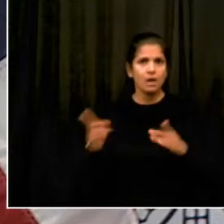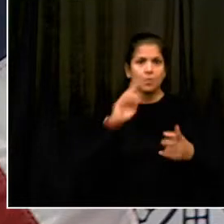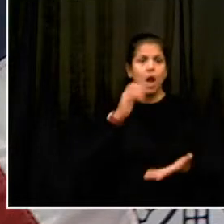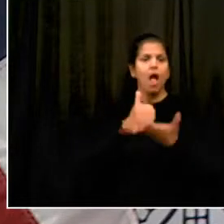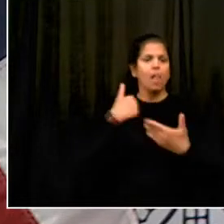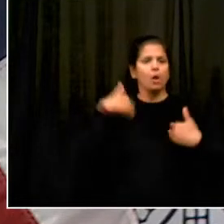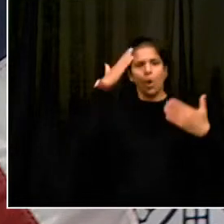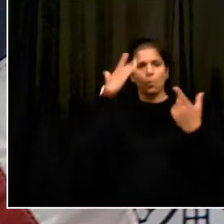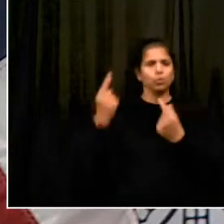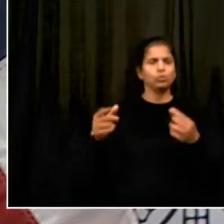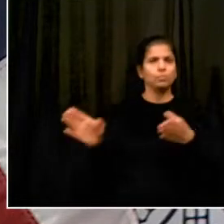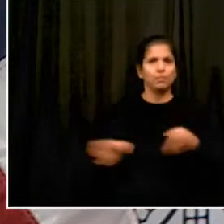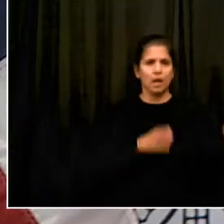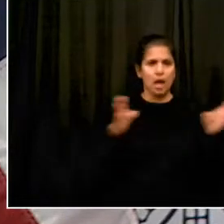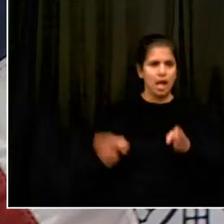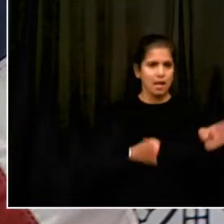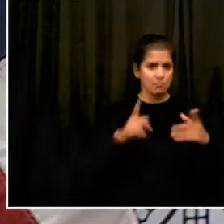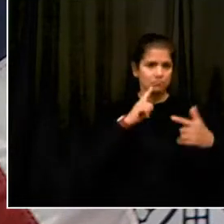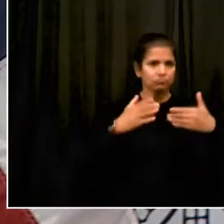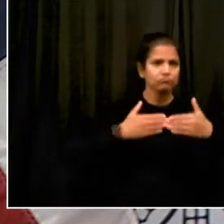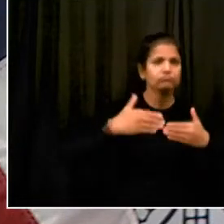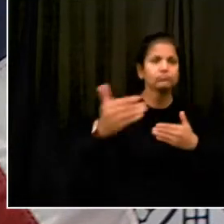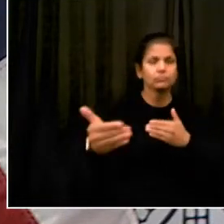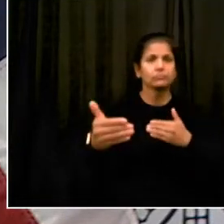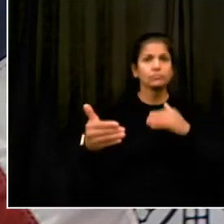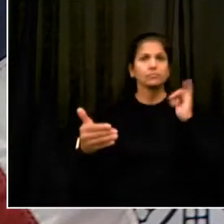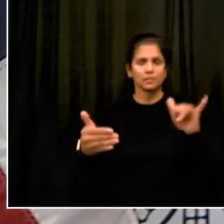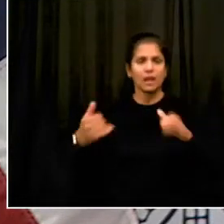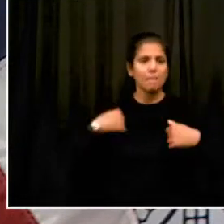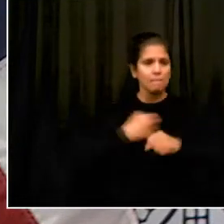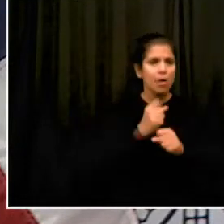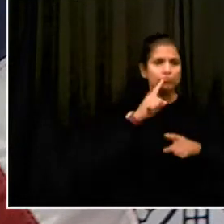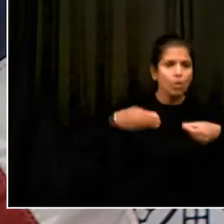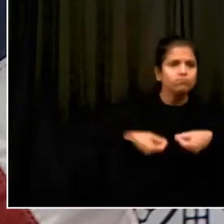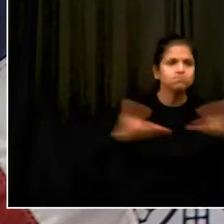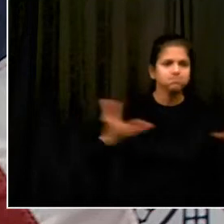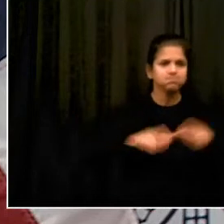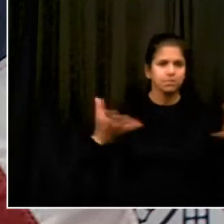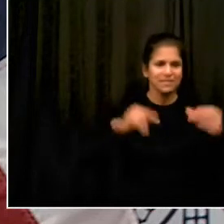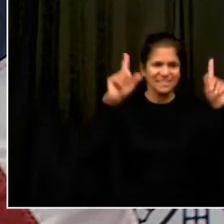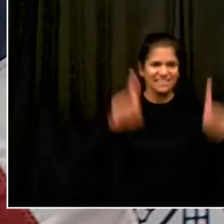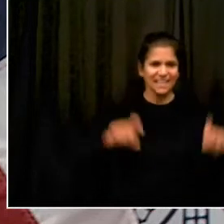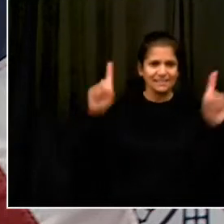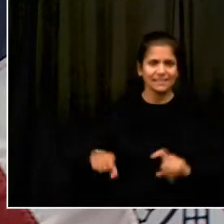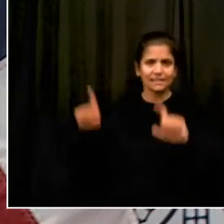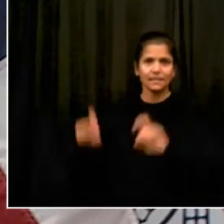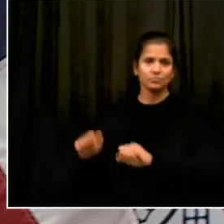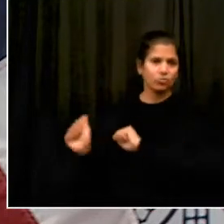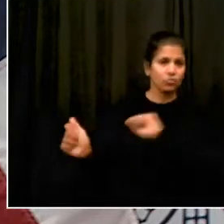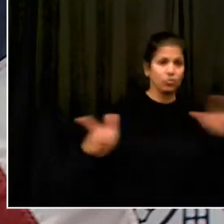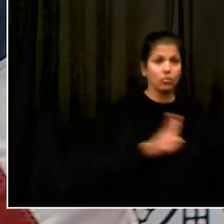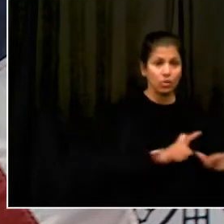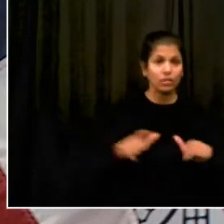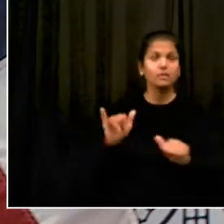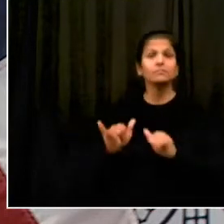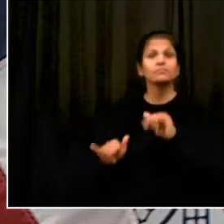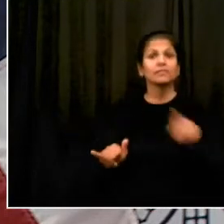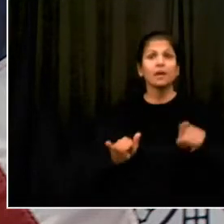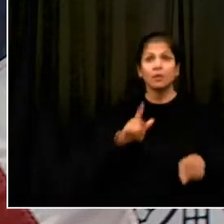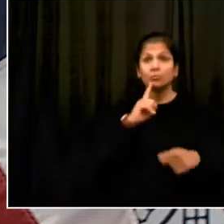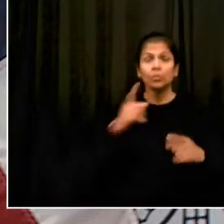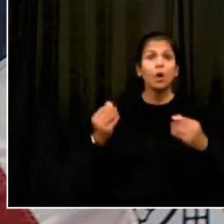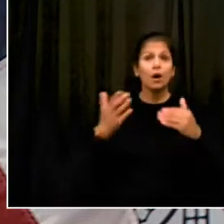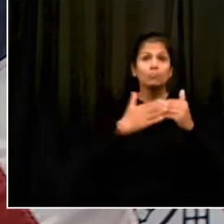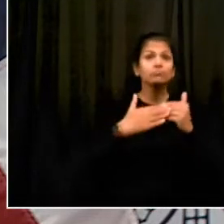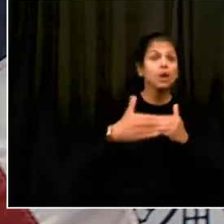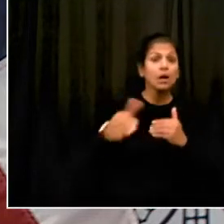Situation Room, we know we can keep our schools safe for the duration and link up to that day when we have the vaccine that changes